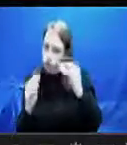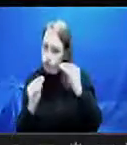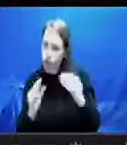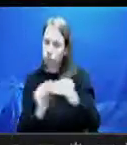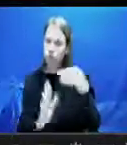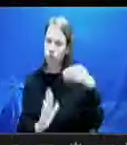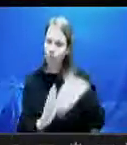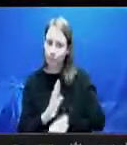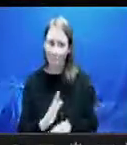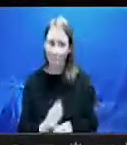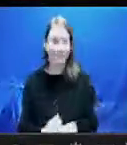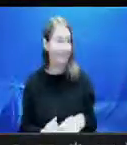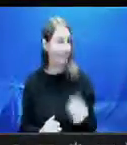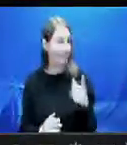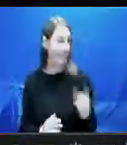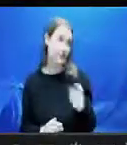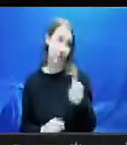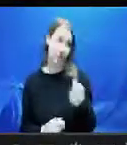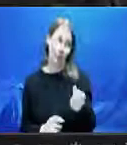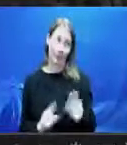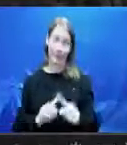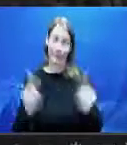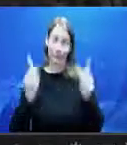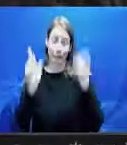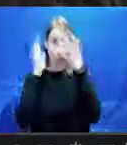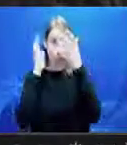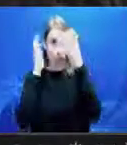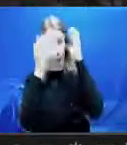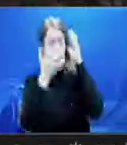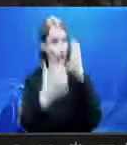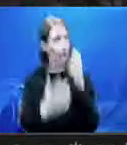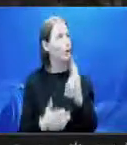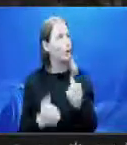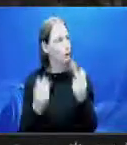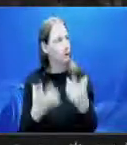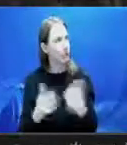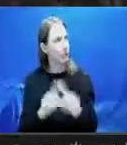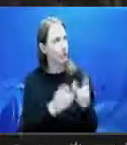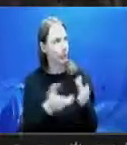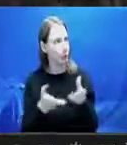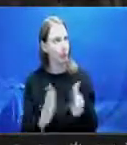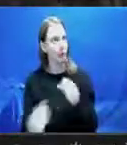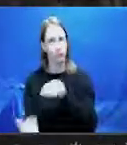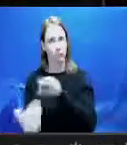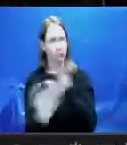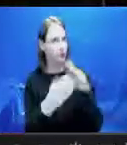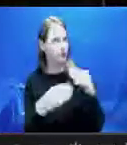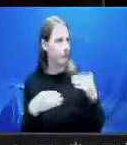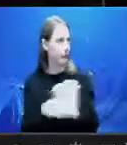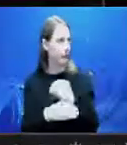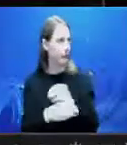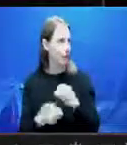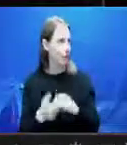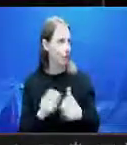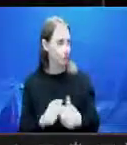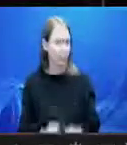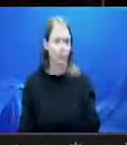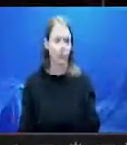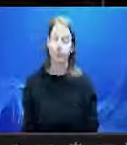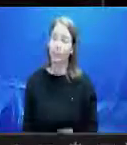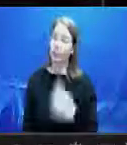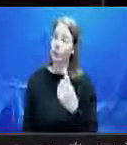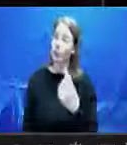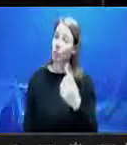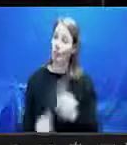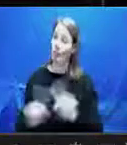many ways to do problems. It is no one way. I think what I see that's different for students is, and teachers'